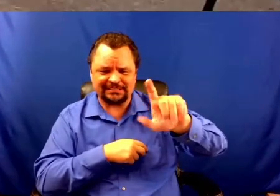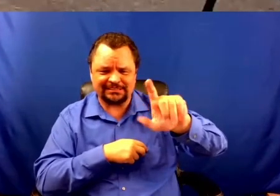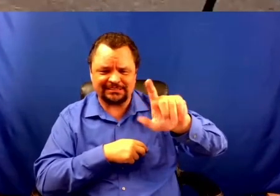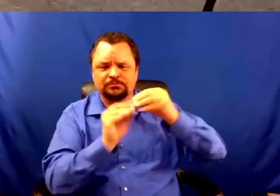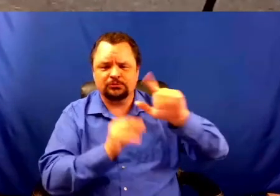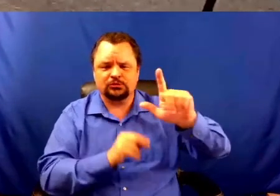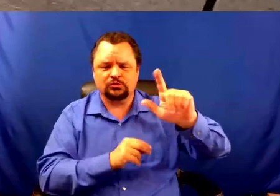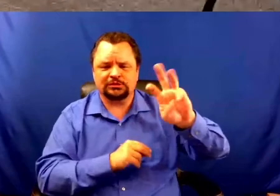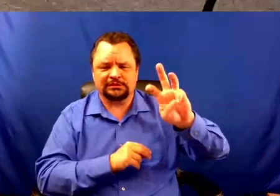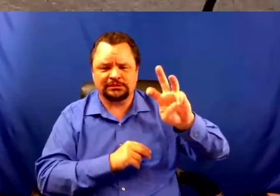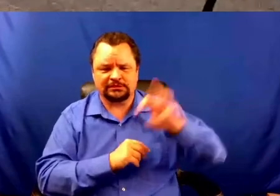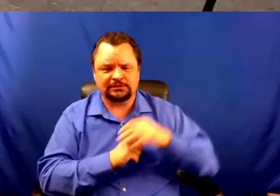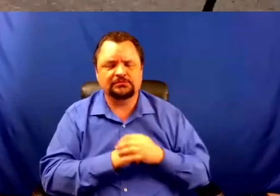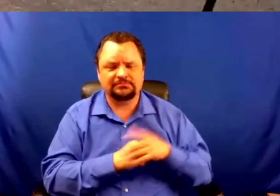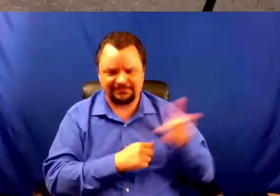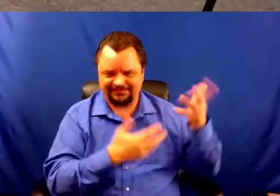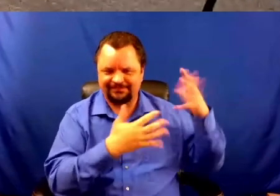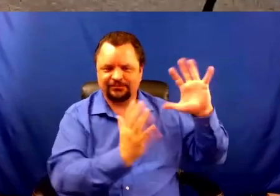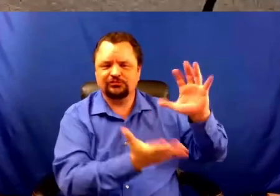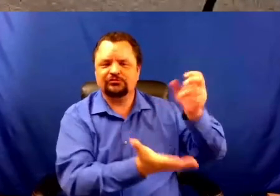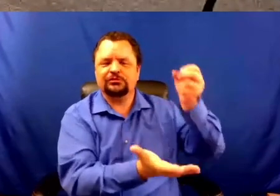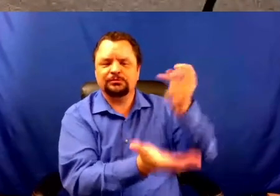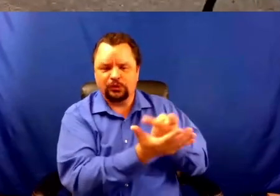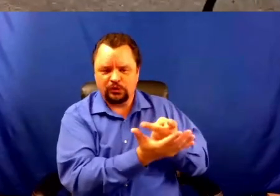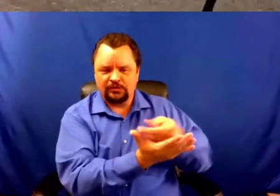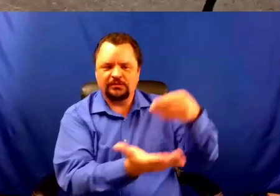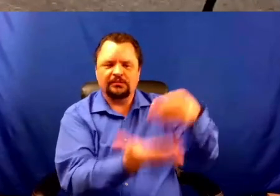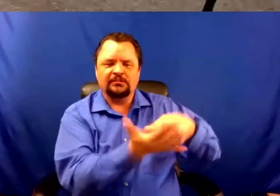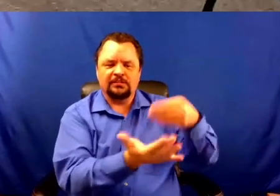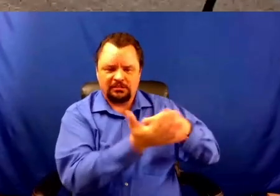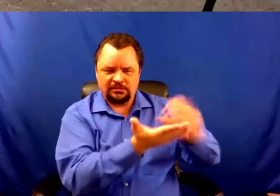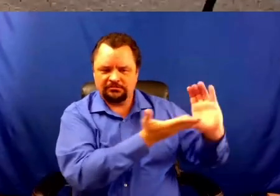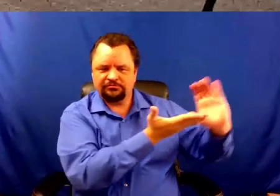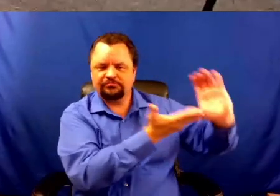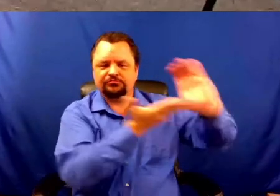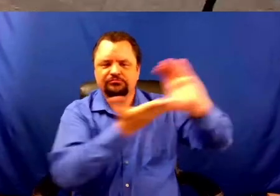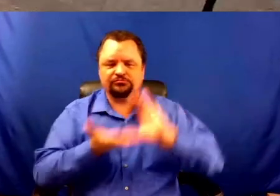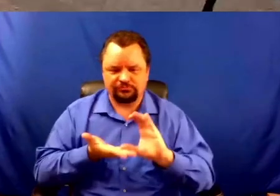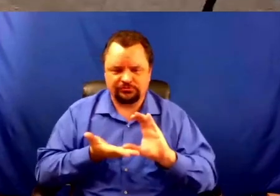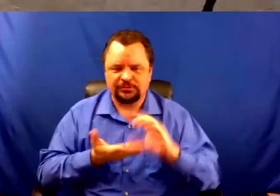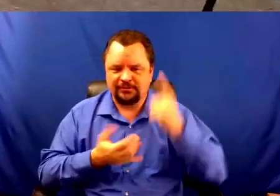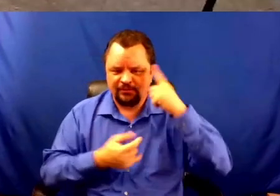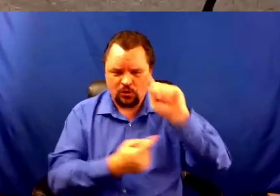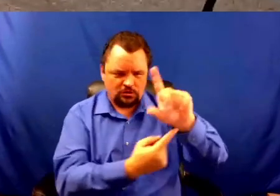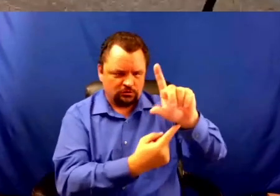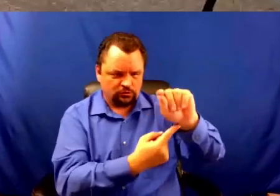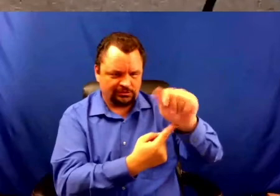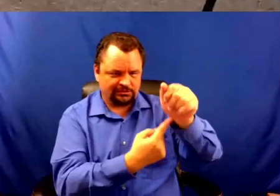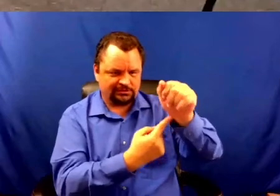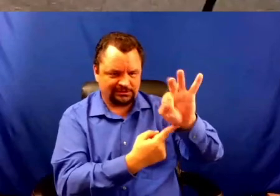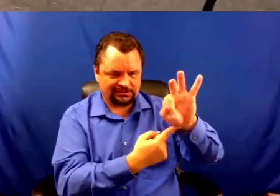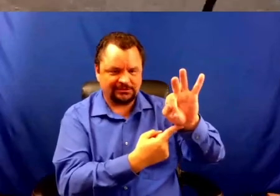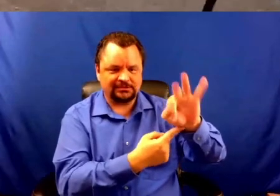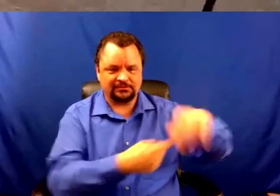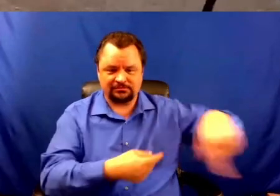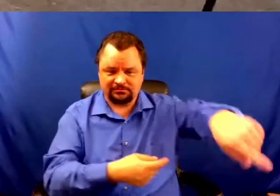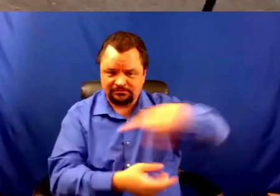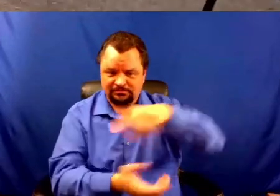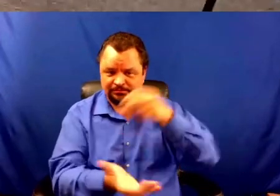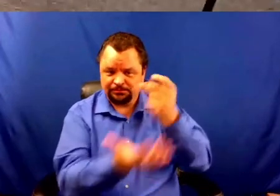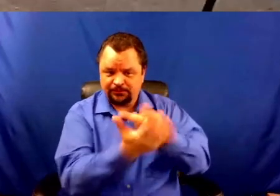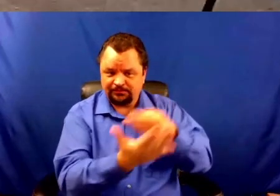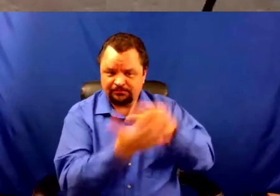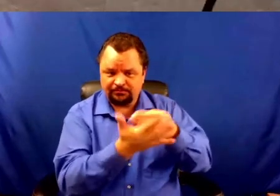approved funding for us in 2019. You all approved funding from our